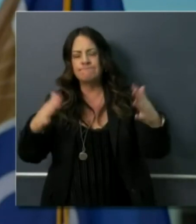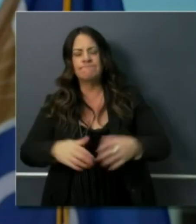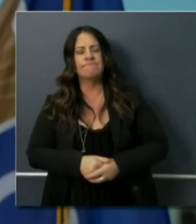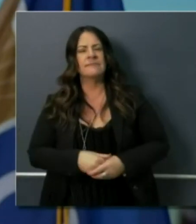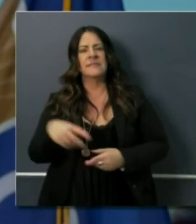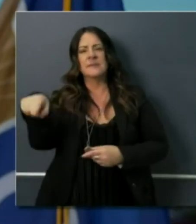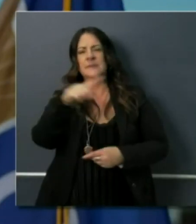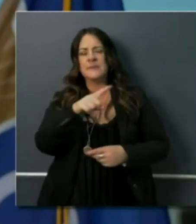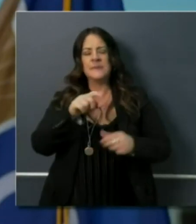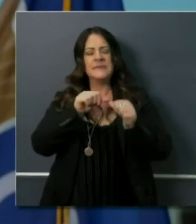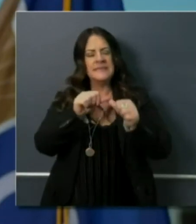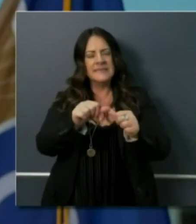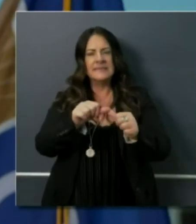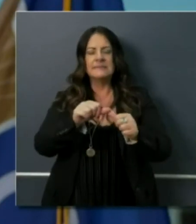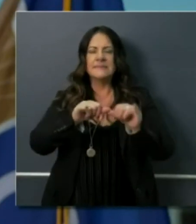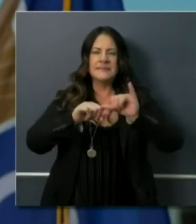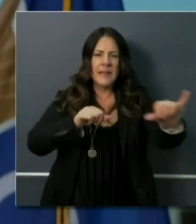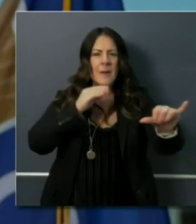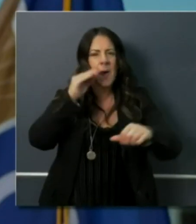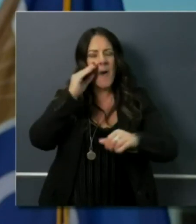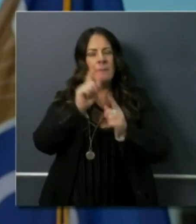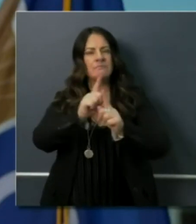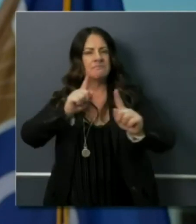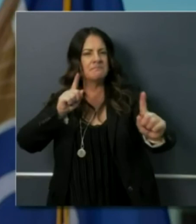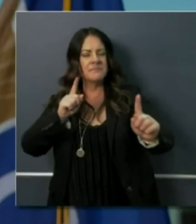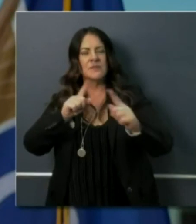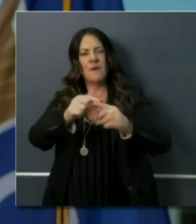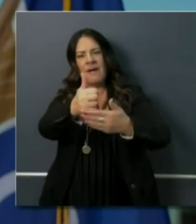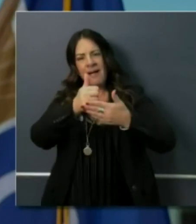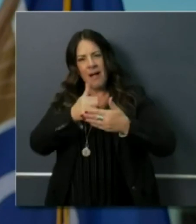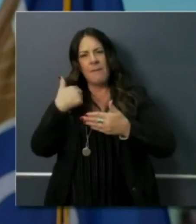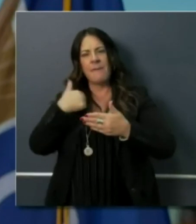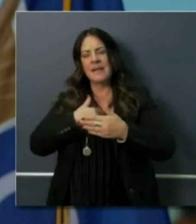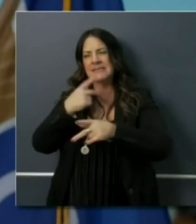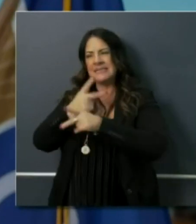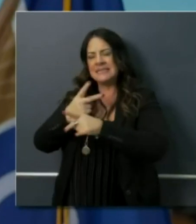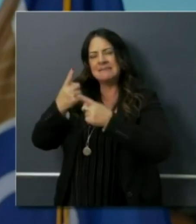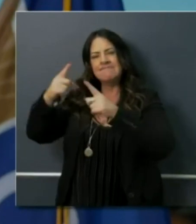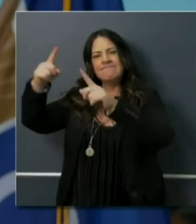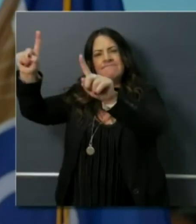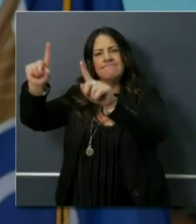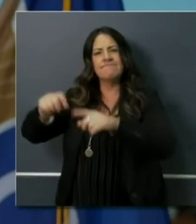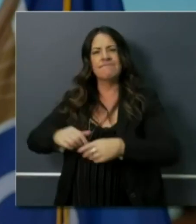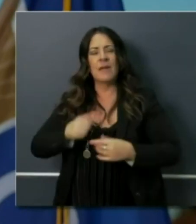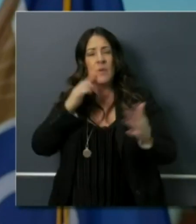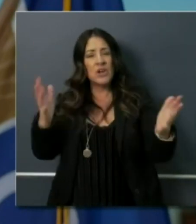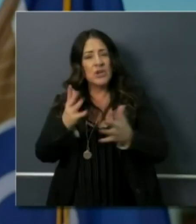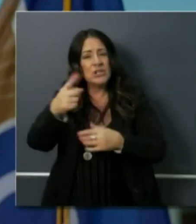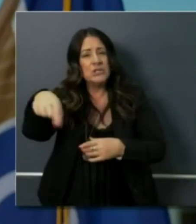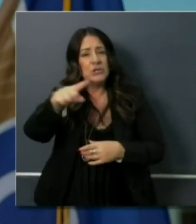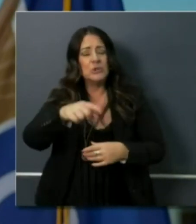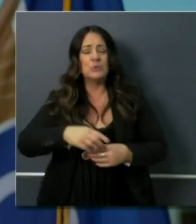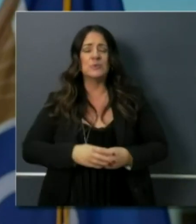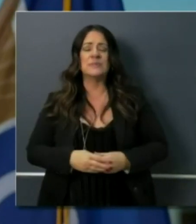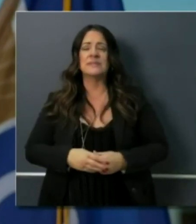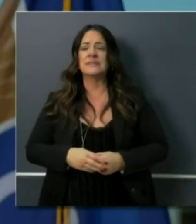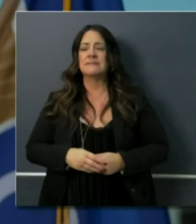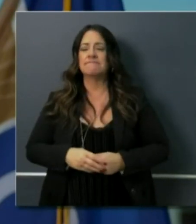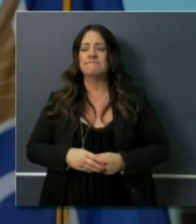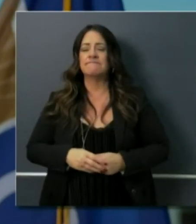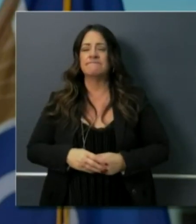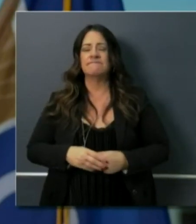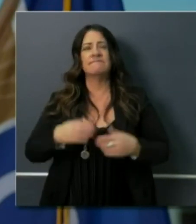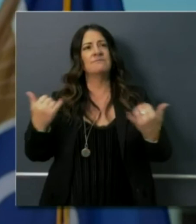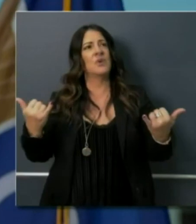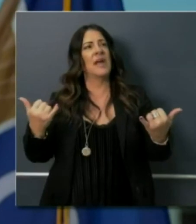state to, forgive me, meet this moment. Let me encourage those of you that in the spirit of Good